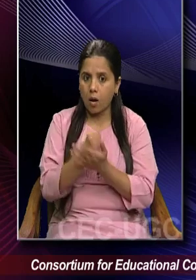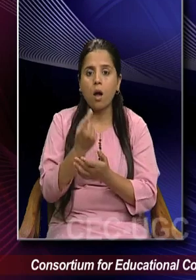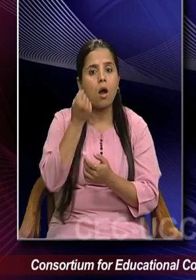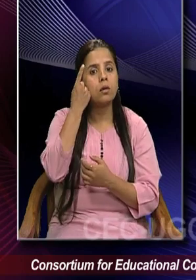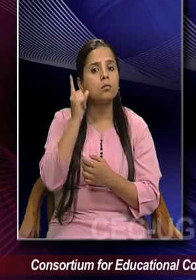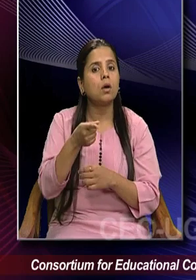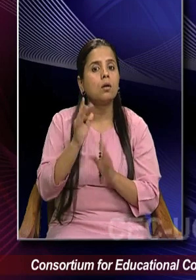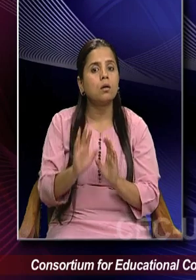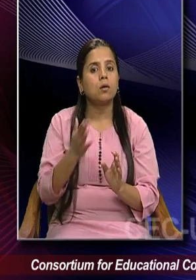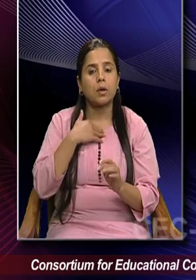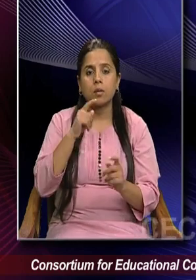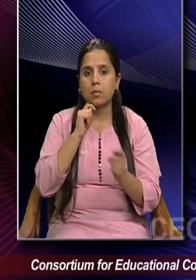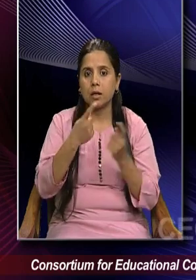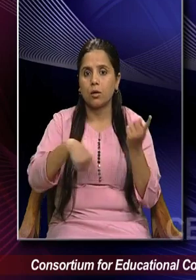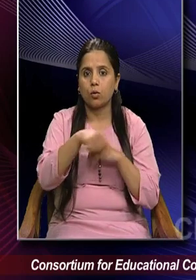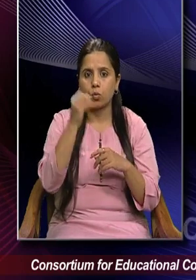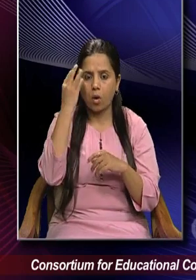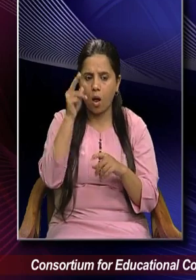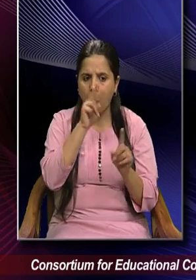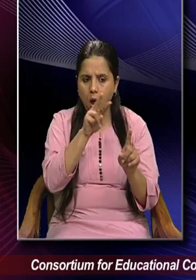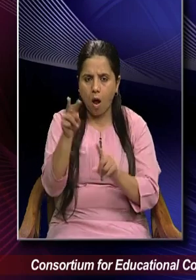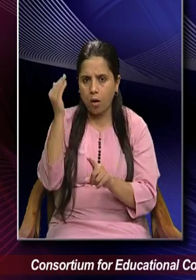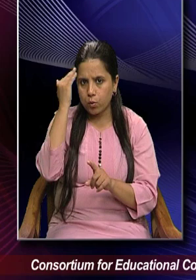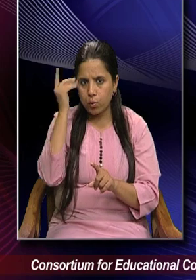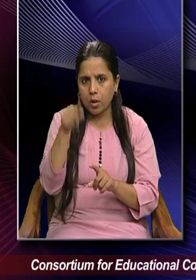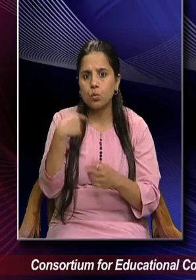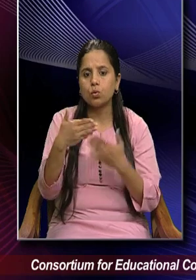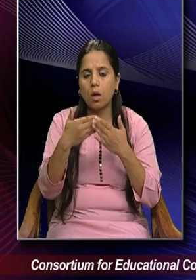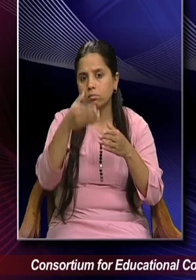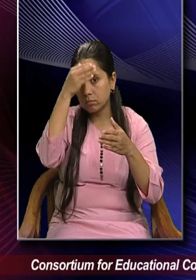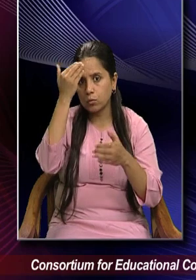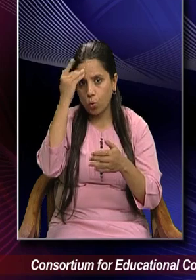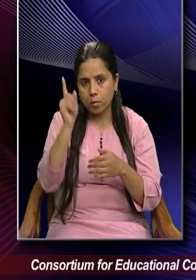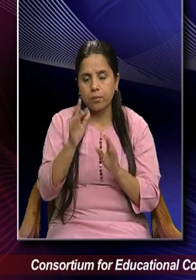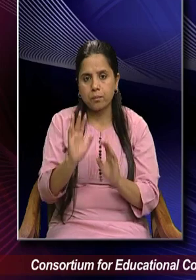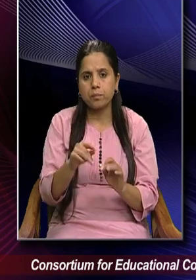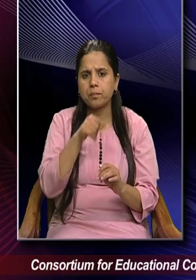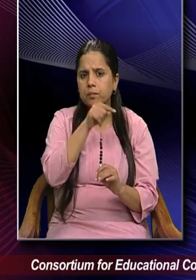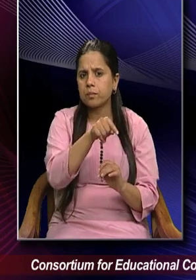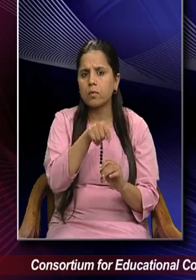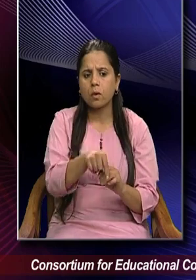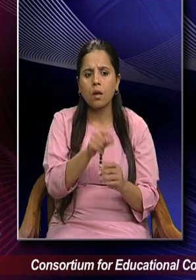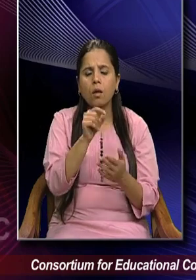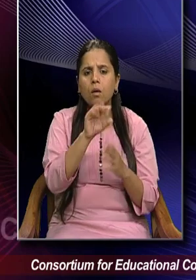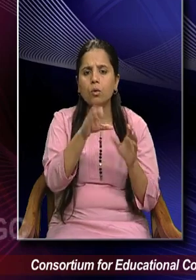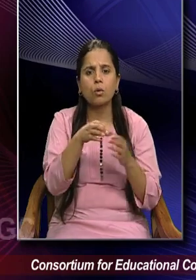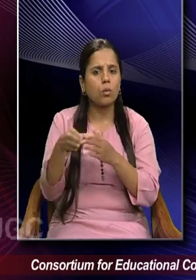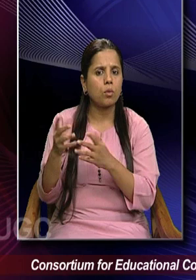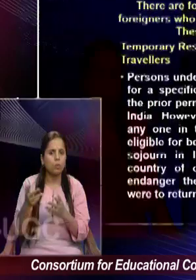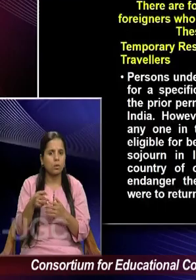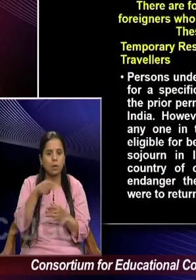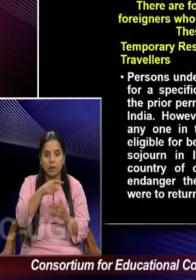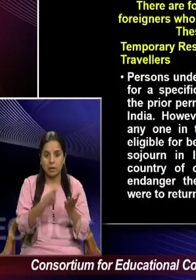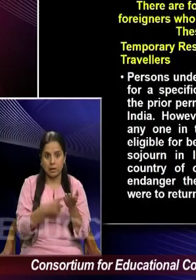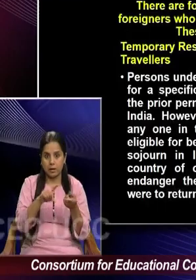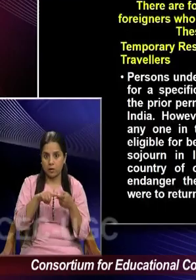understood by our media community or communicators and scholars. What are the categories? Those are not